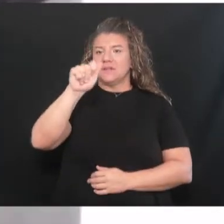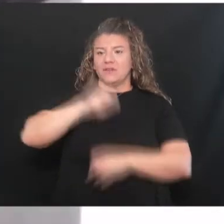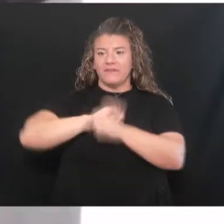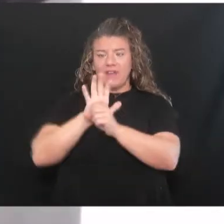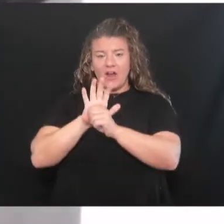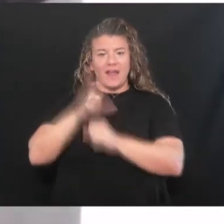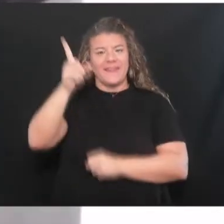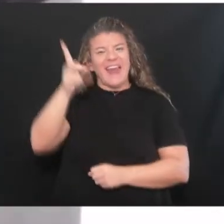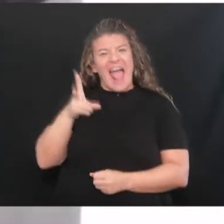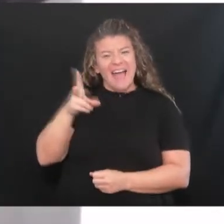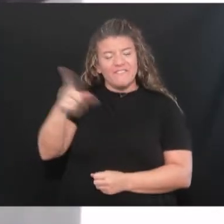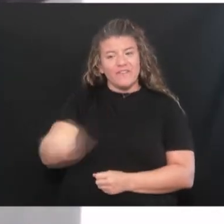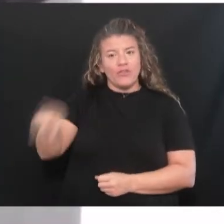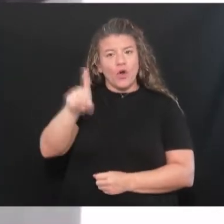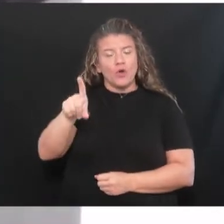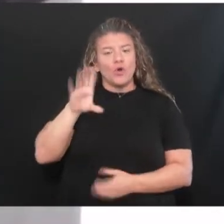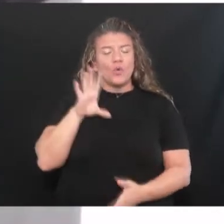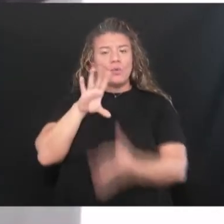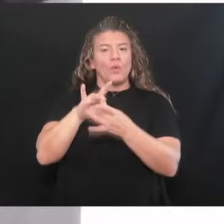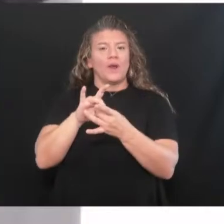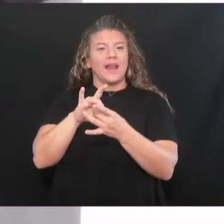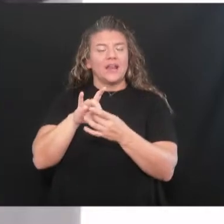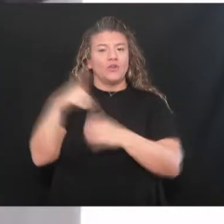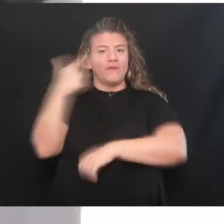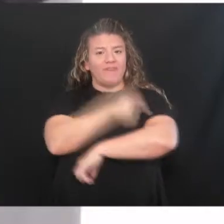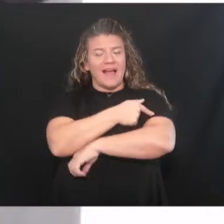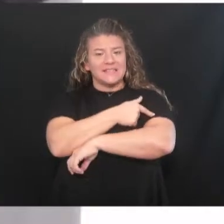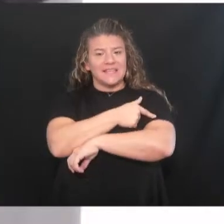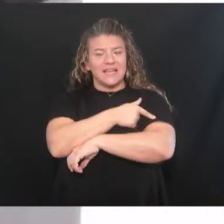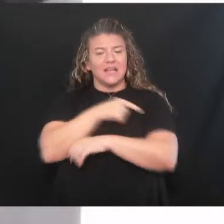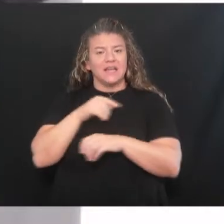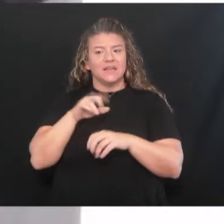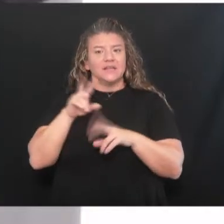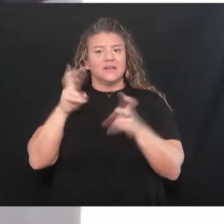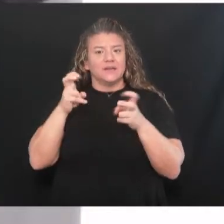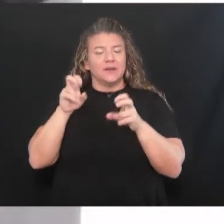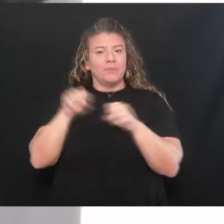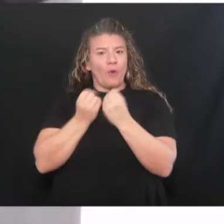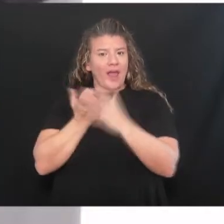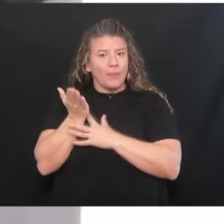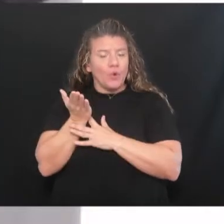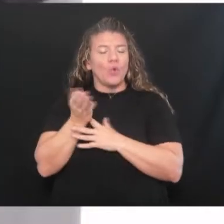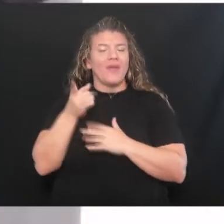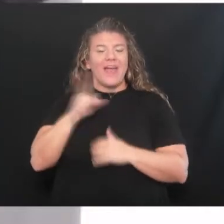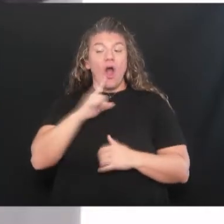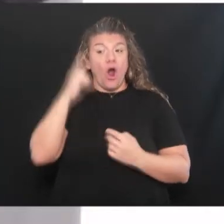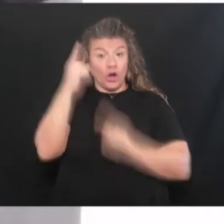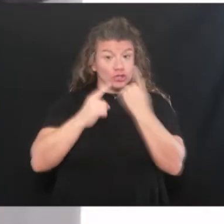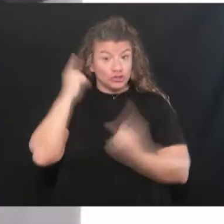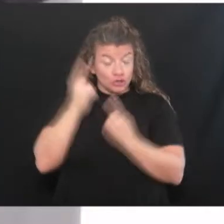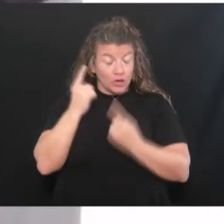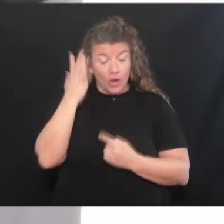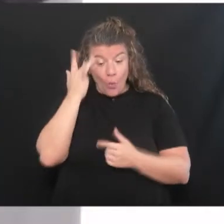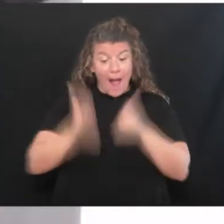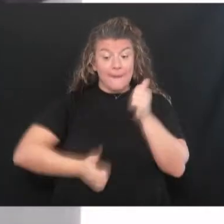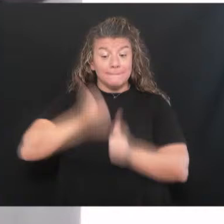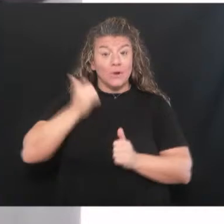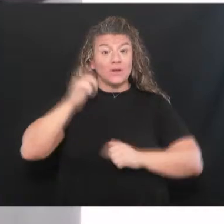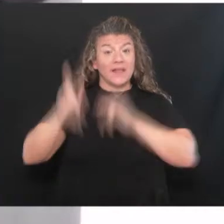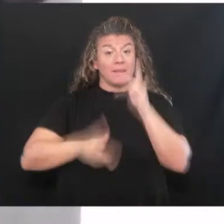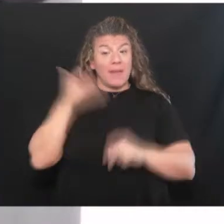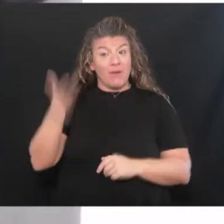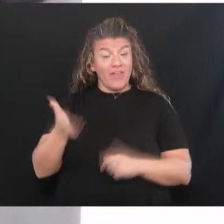of those were related to vaccine breakthrough cases. So they are concerning because most of the patients there have